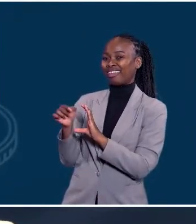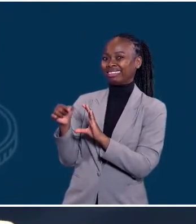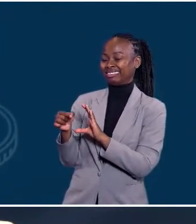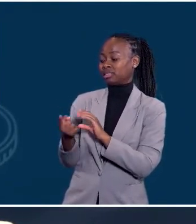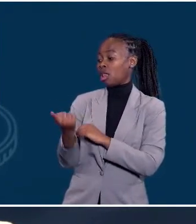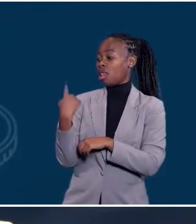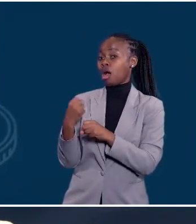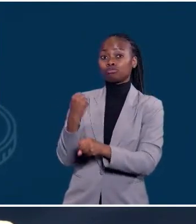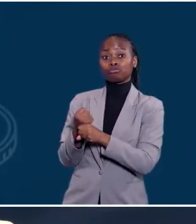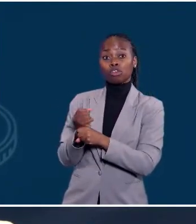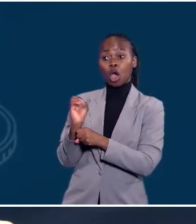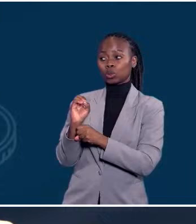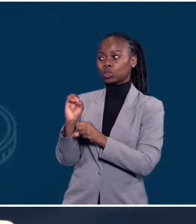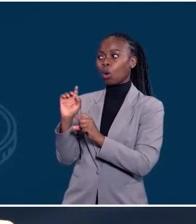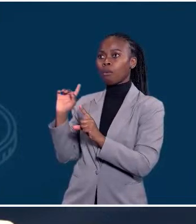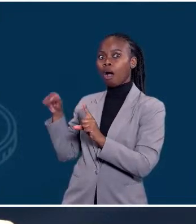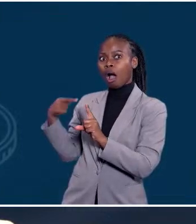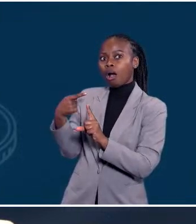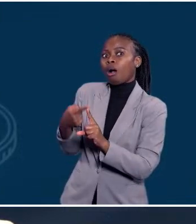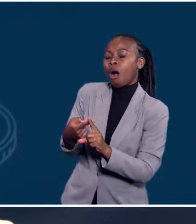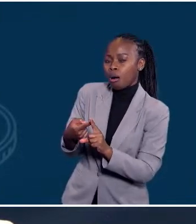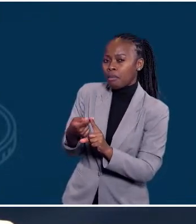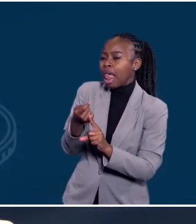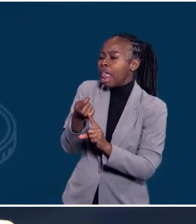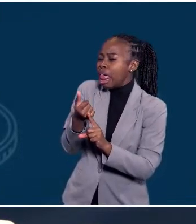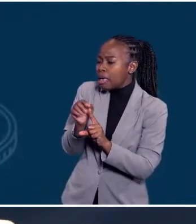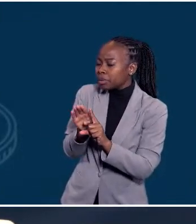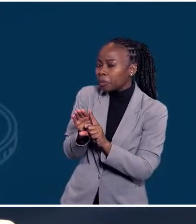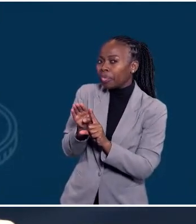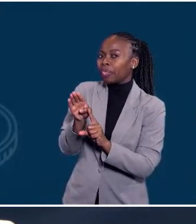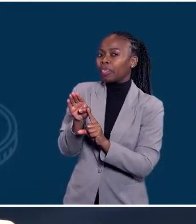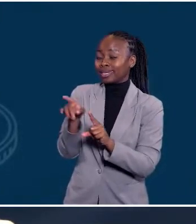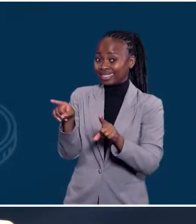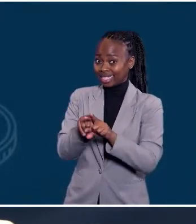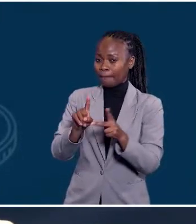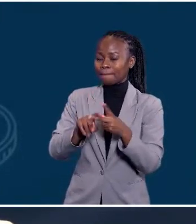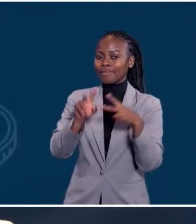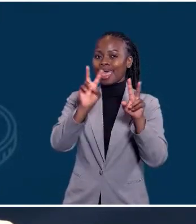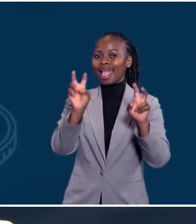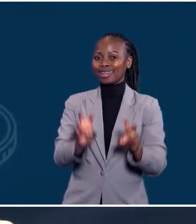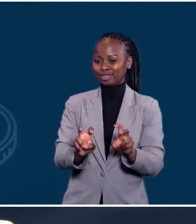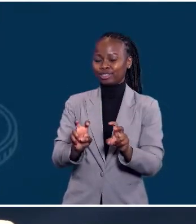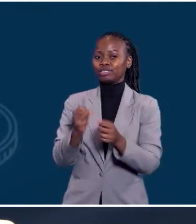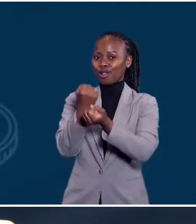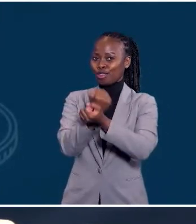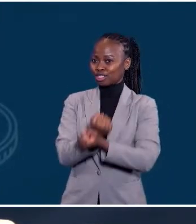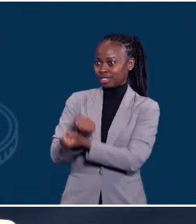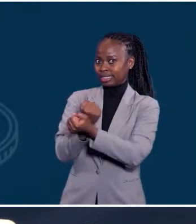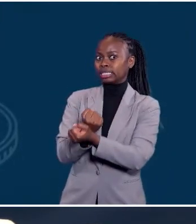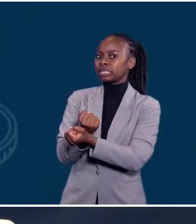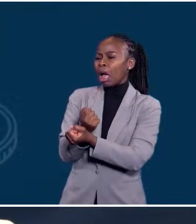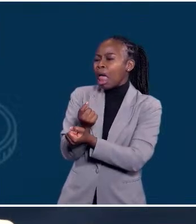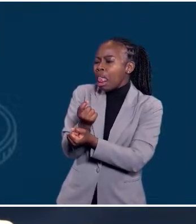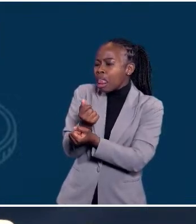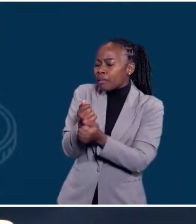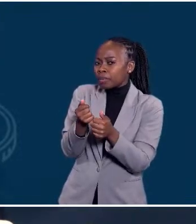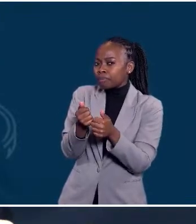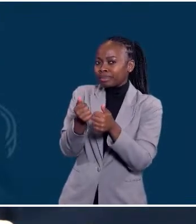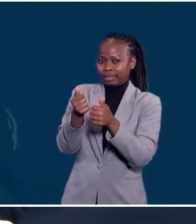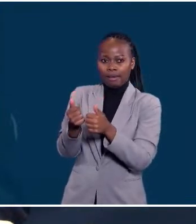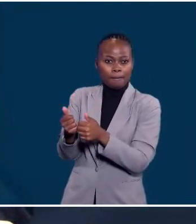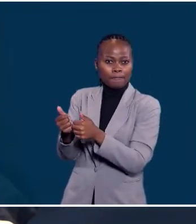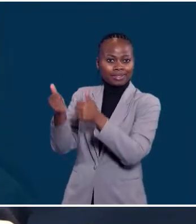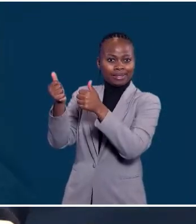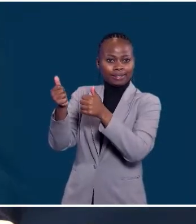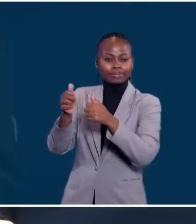October, along with notable headway on the energy and logistics front. With inflation and inflation